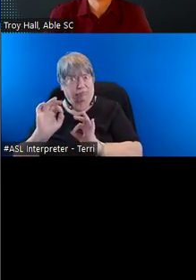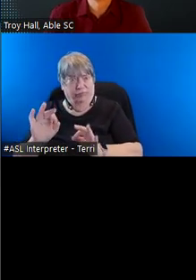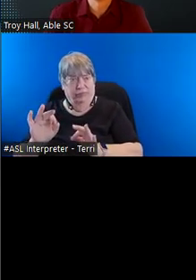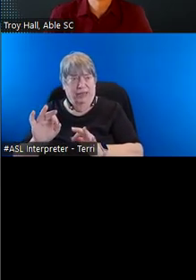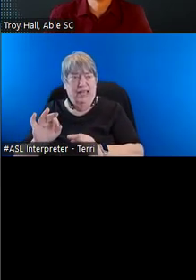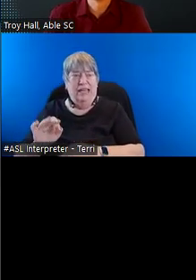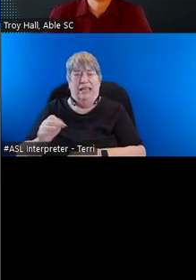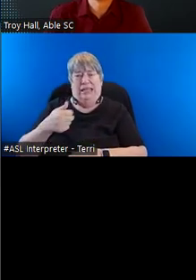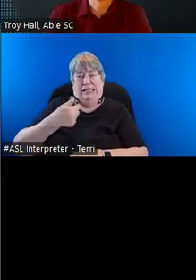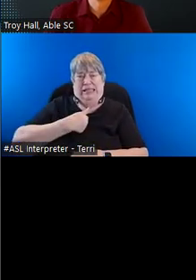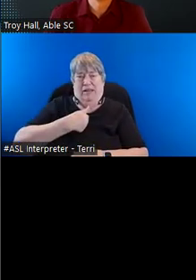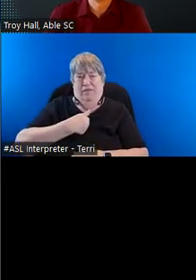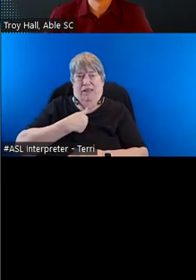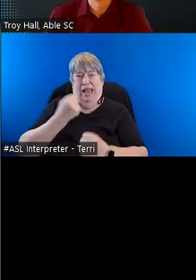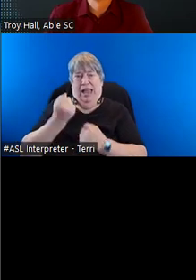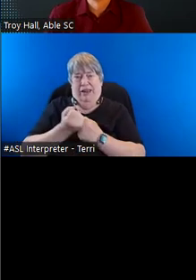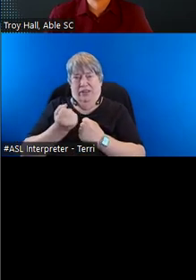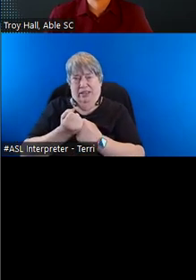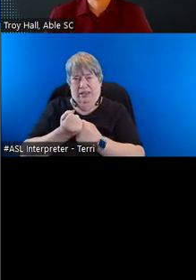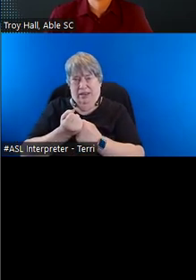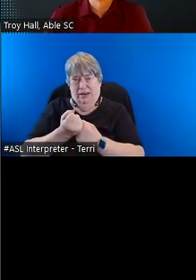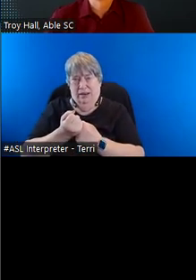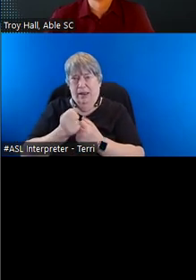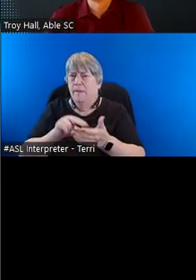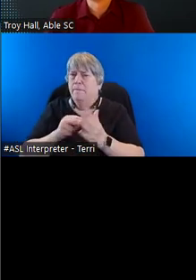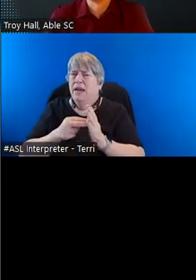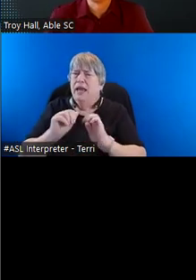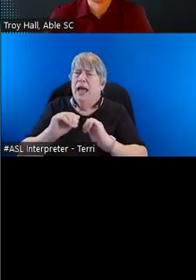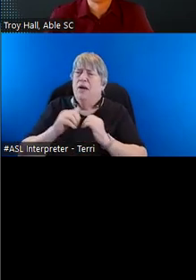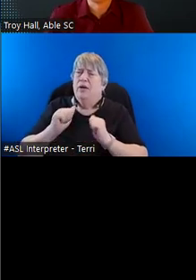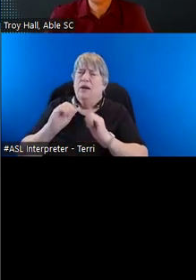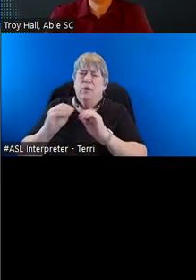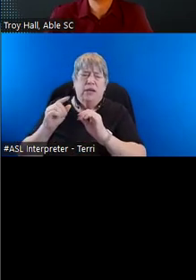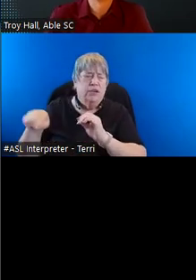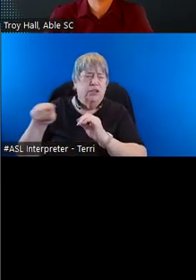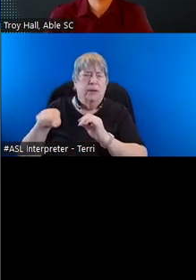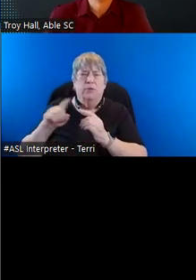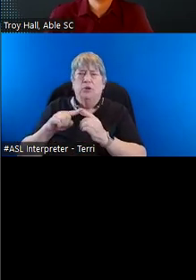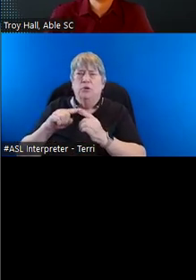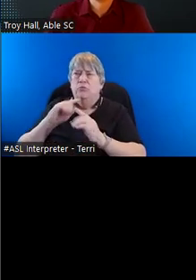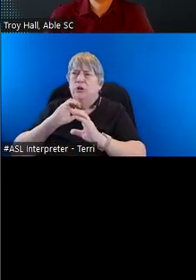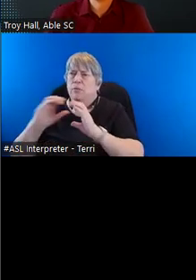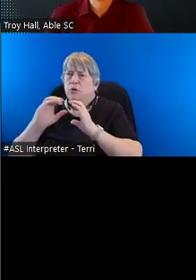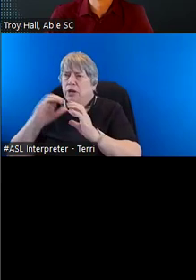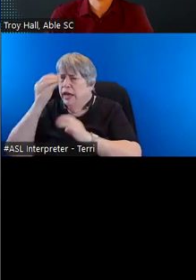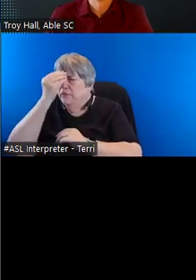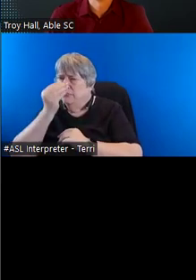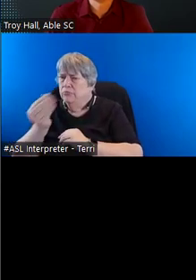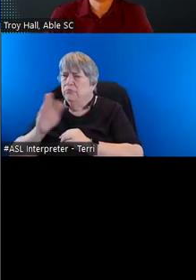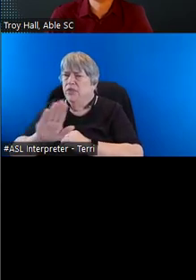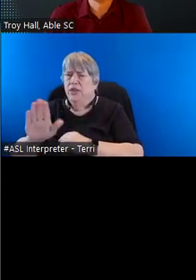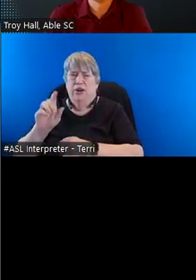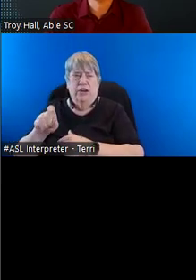So self-advocacy means how do we teach young people with disabilities to communicate their needs, to know their rights, to know